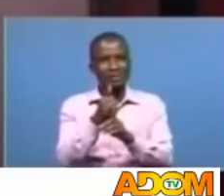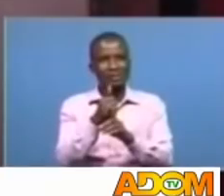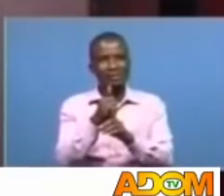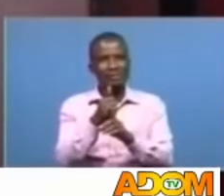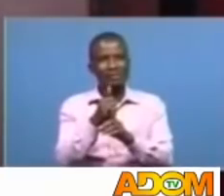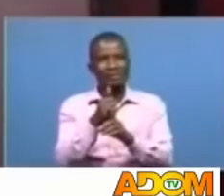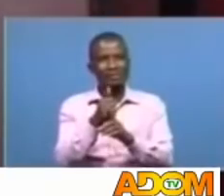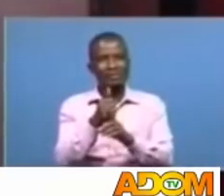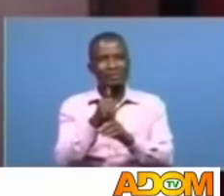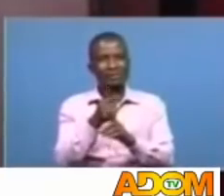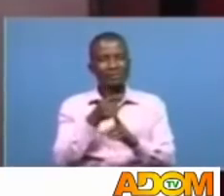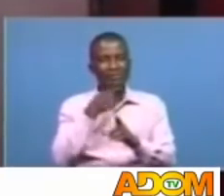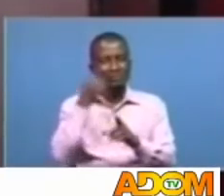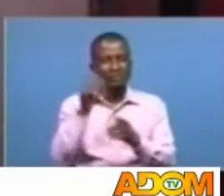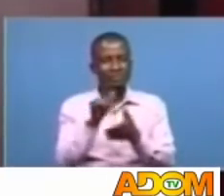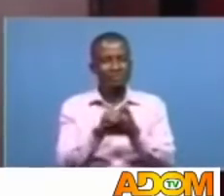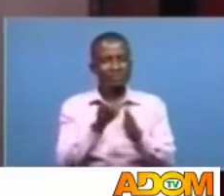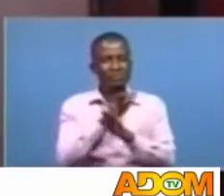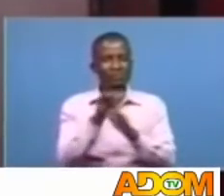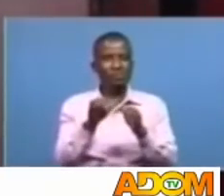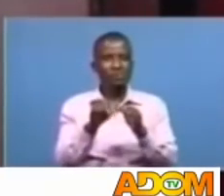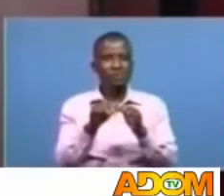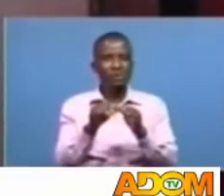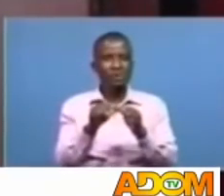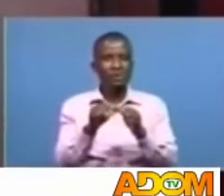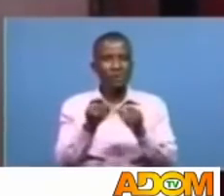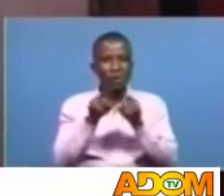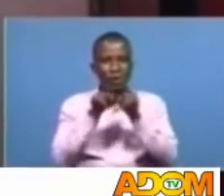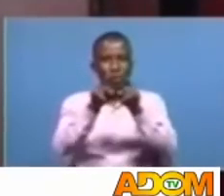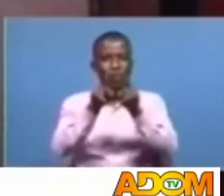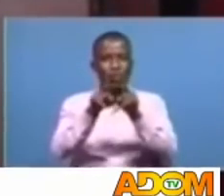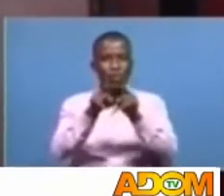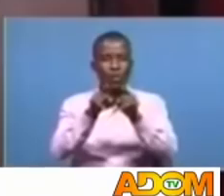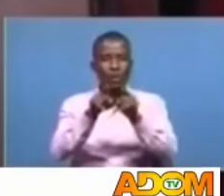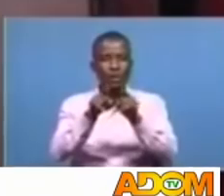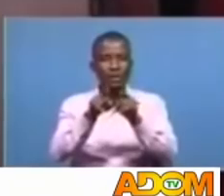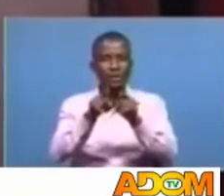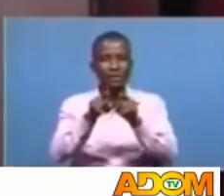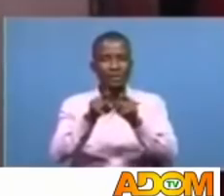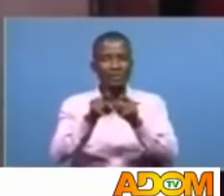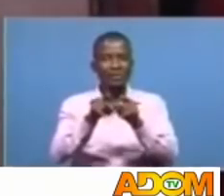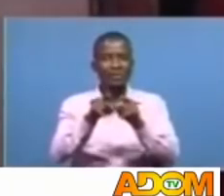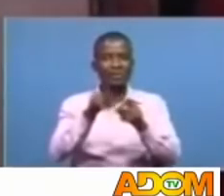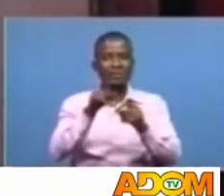delimits the application of the main text by the words